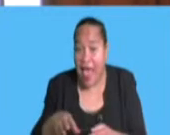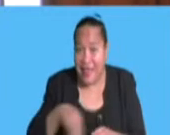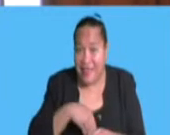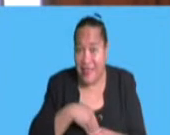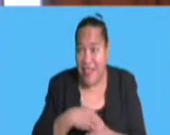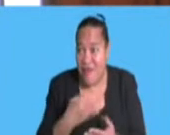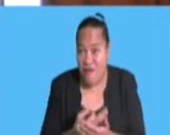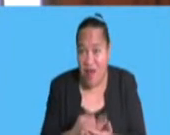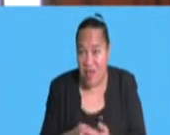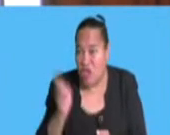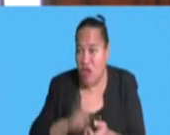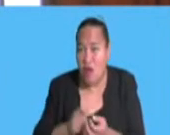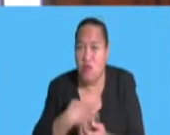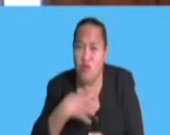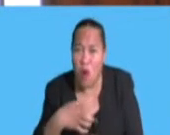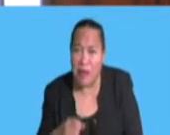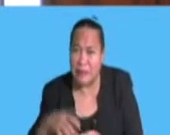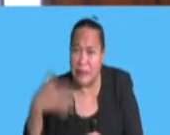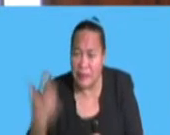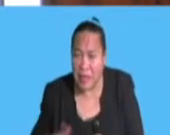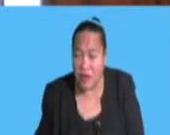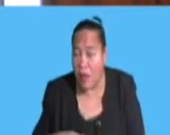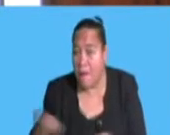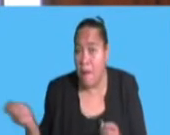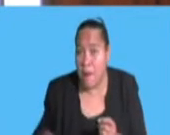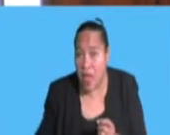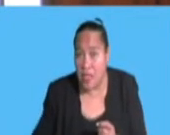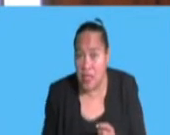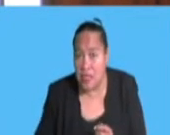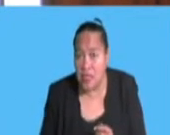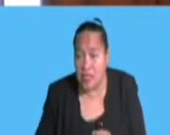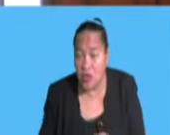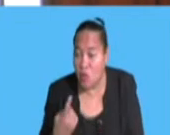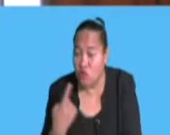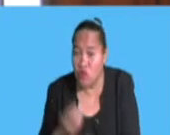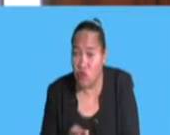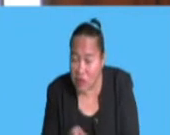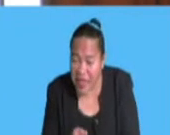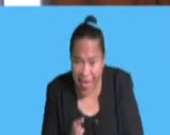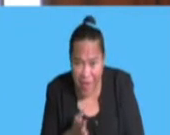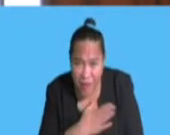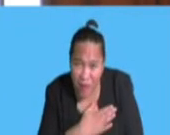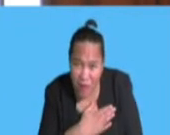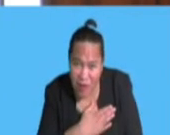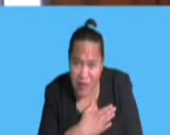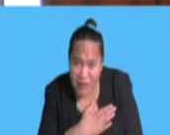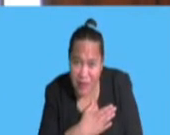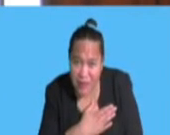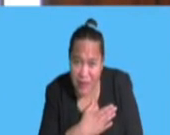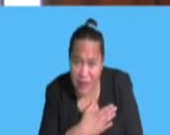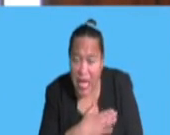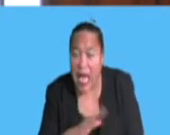fines, even to the extent of punishing honesty and compassion in the